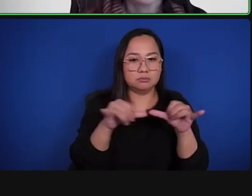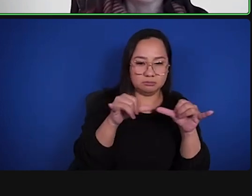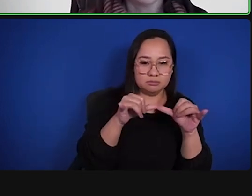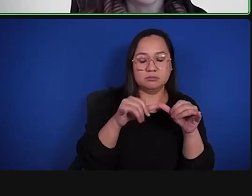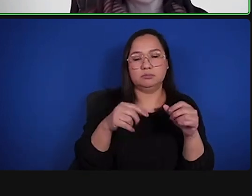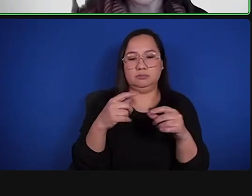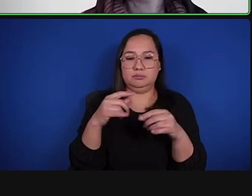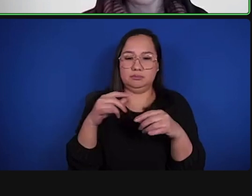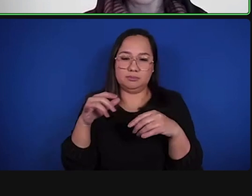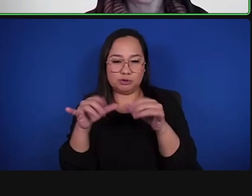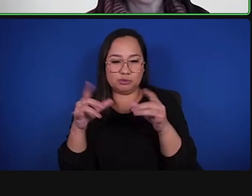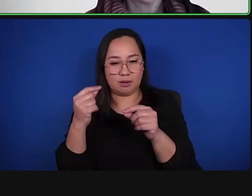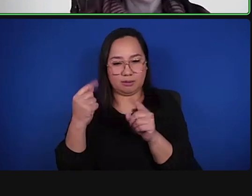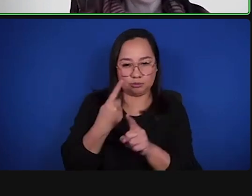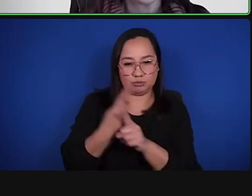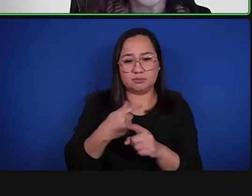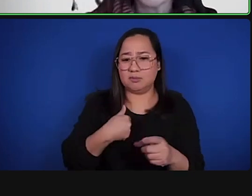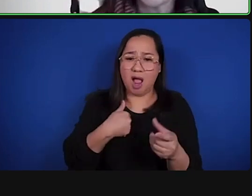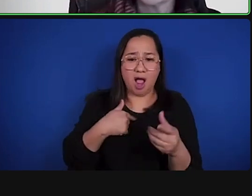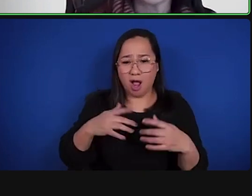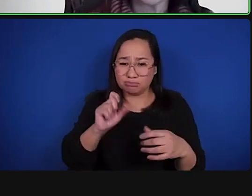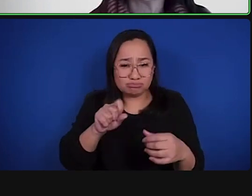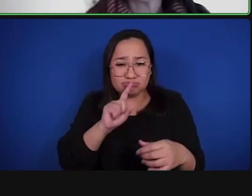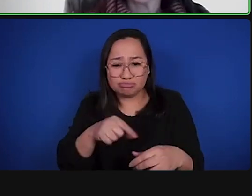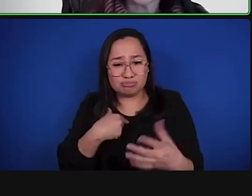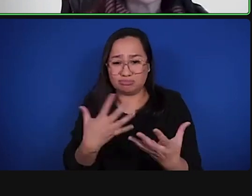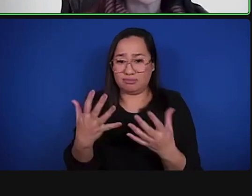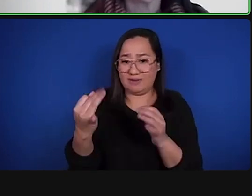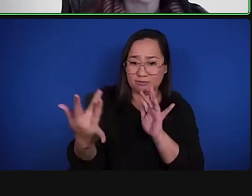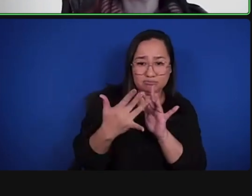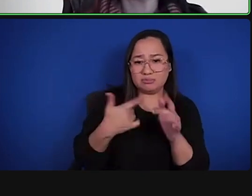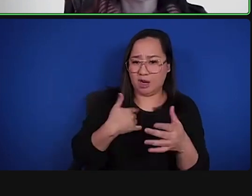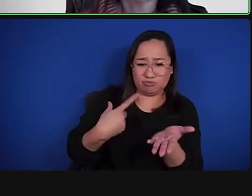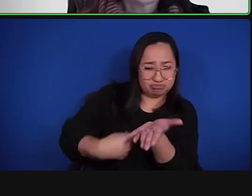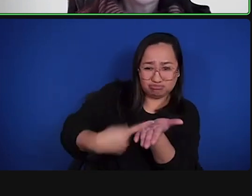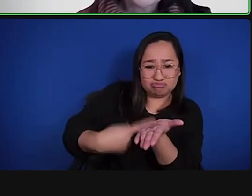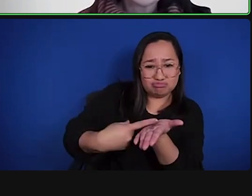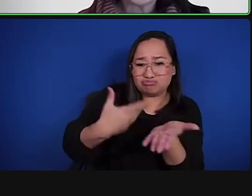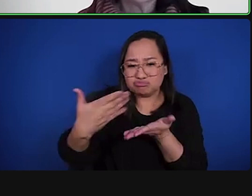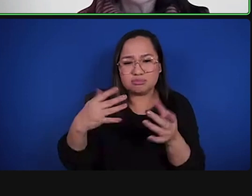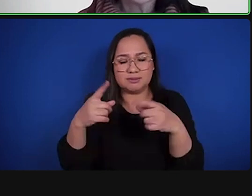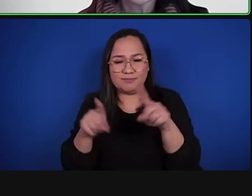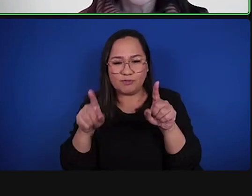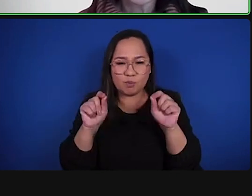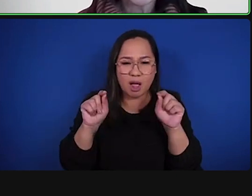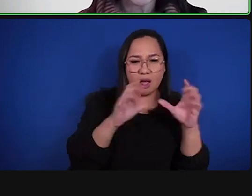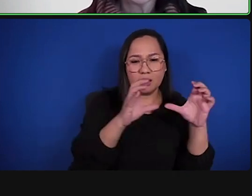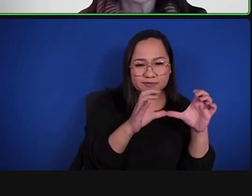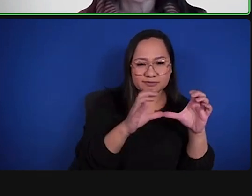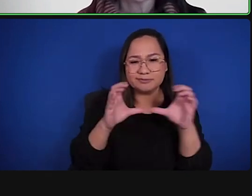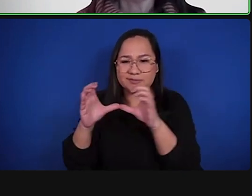things related to accuracy and that kind of thing. And I can explain the differences of these certifications. This is